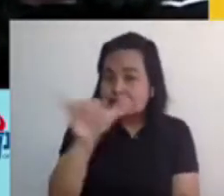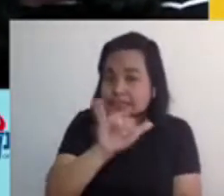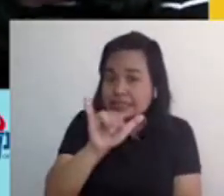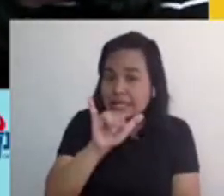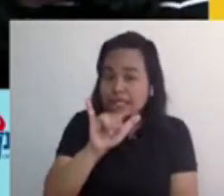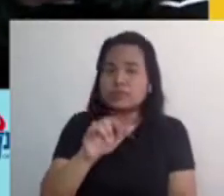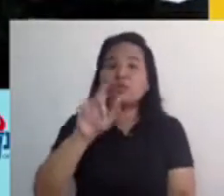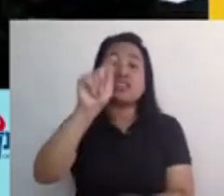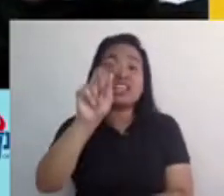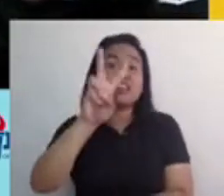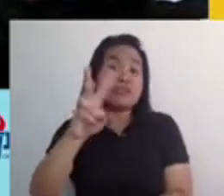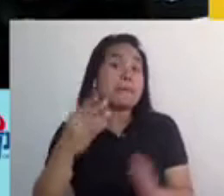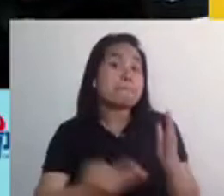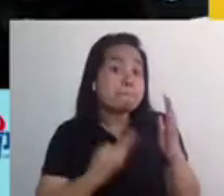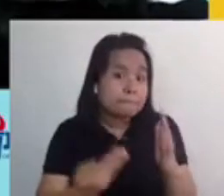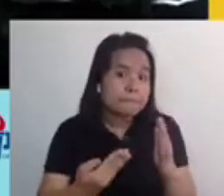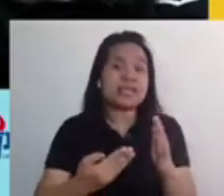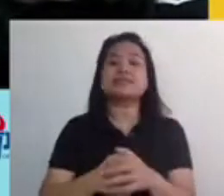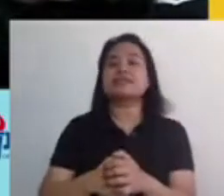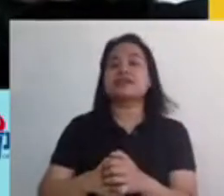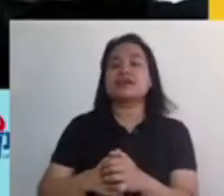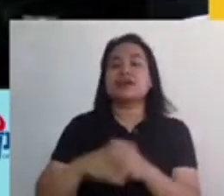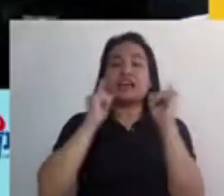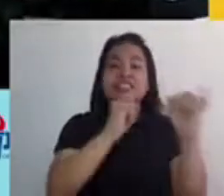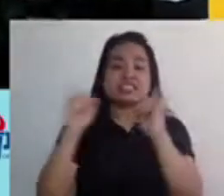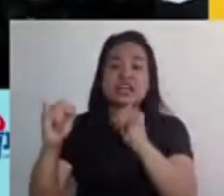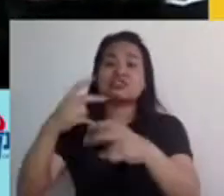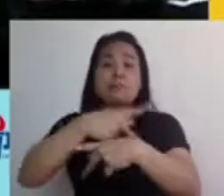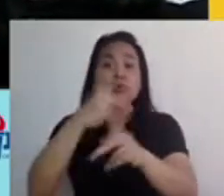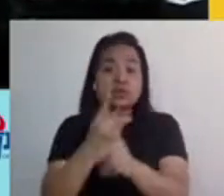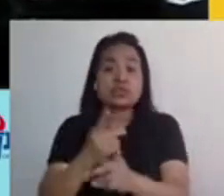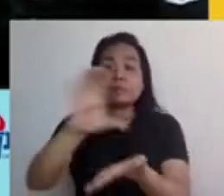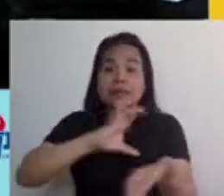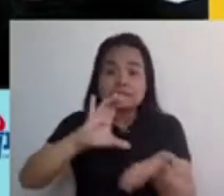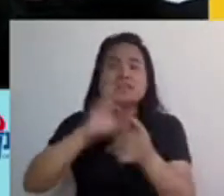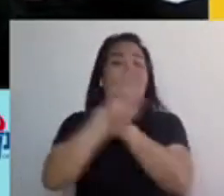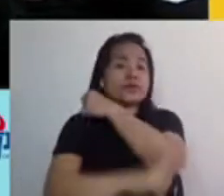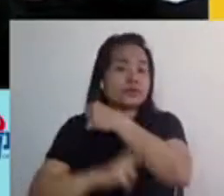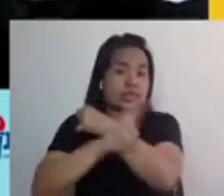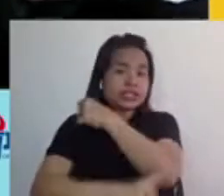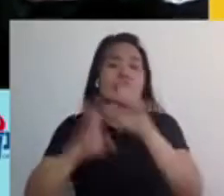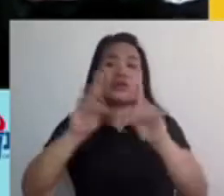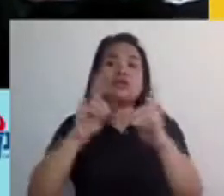audio lessons produced by our central, regional, or division office.